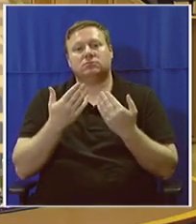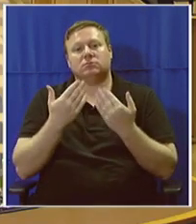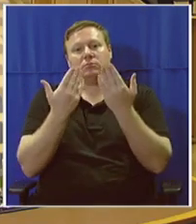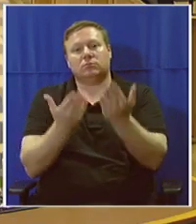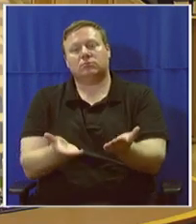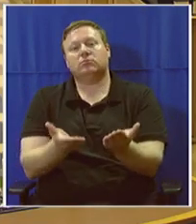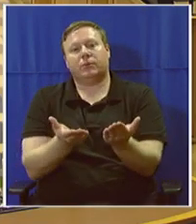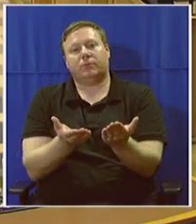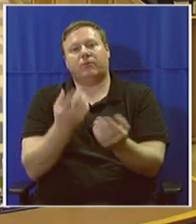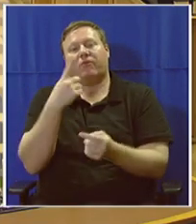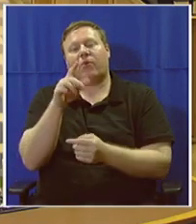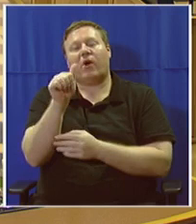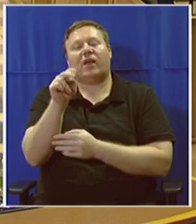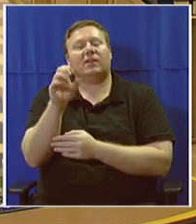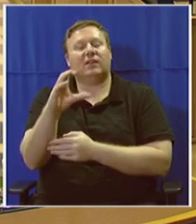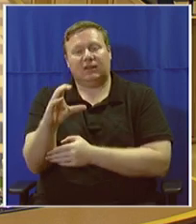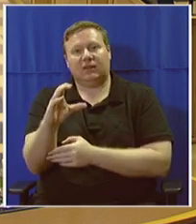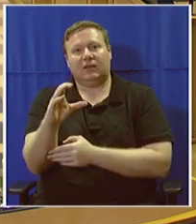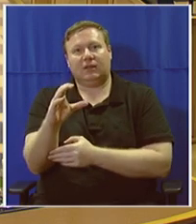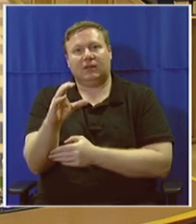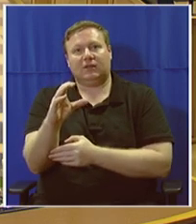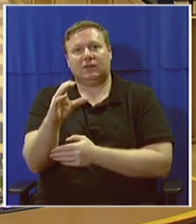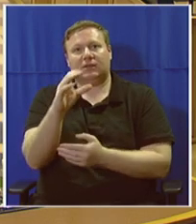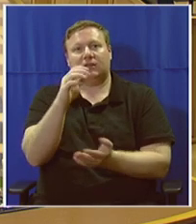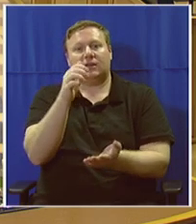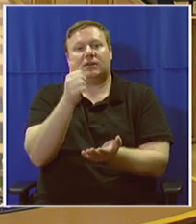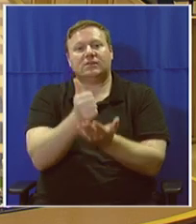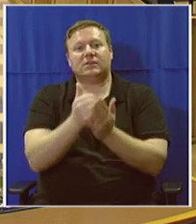National Congress that in its next